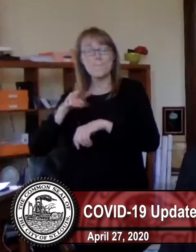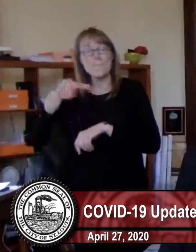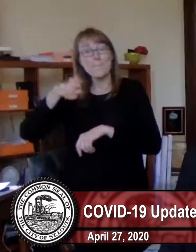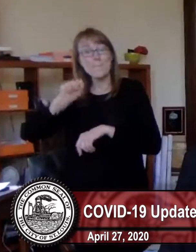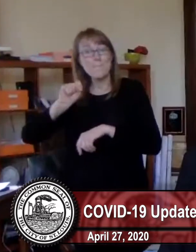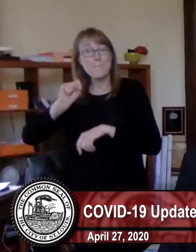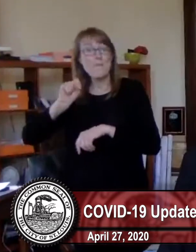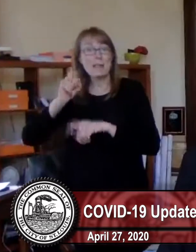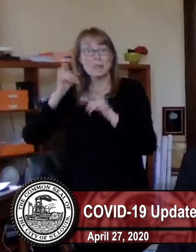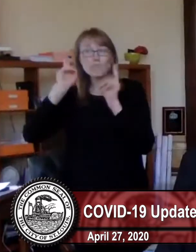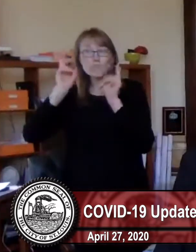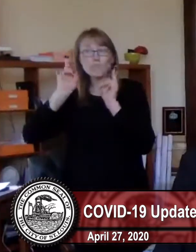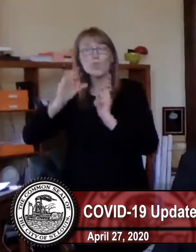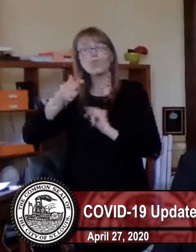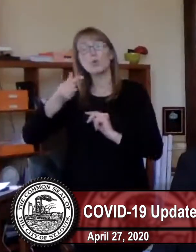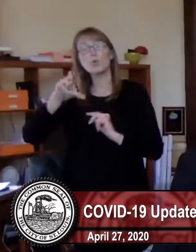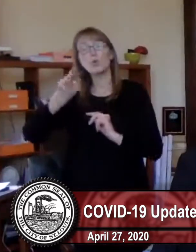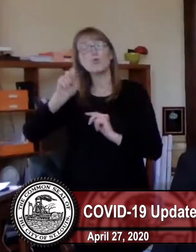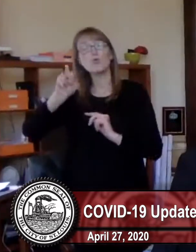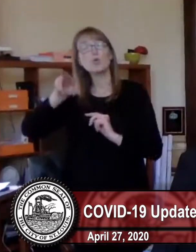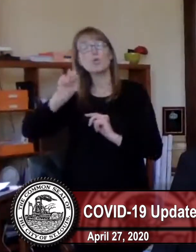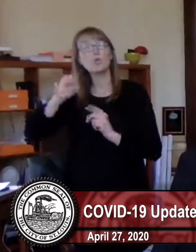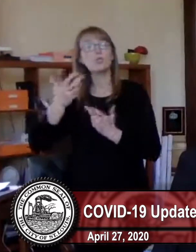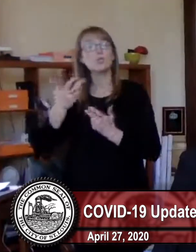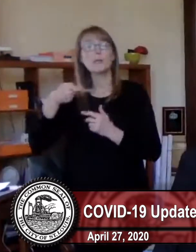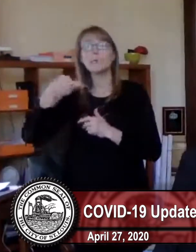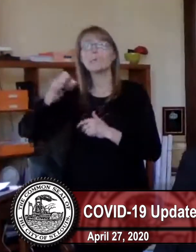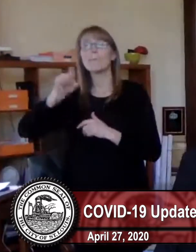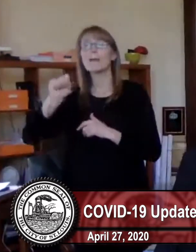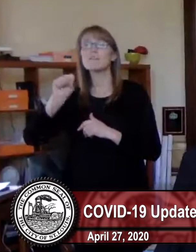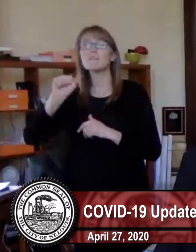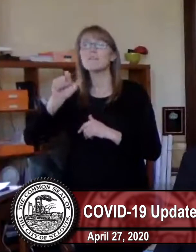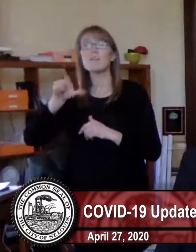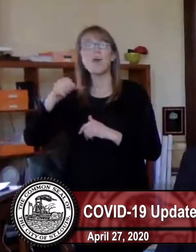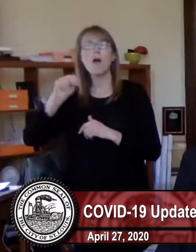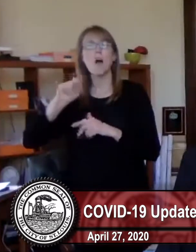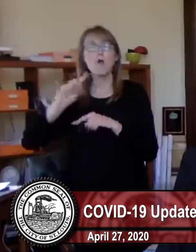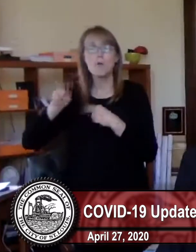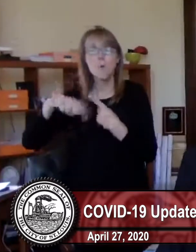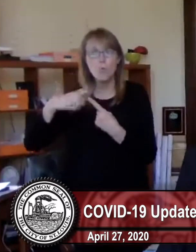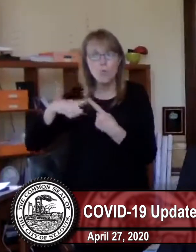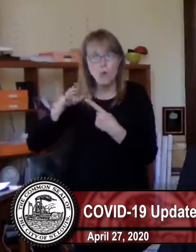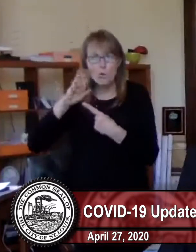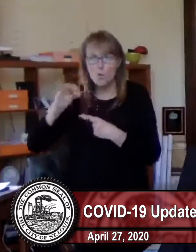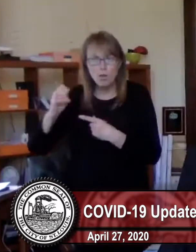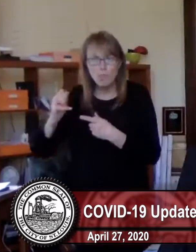but at what point do you think that they'll be phased back in? So actually,